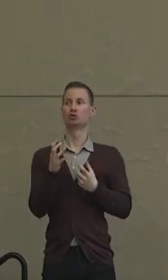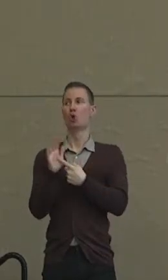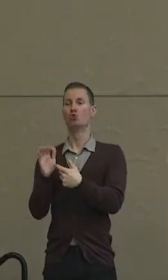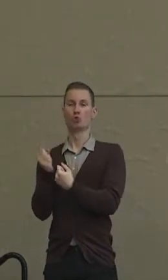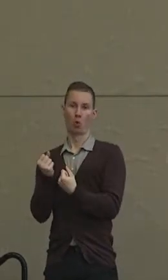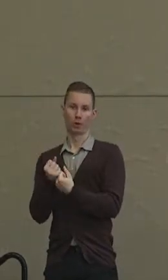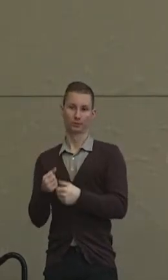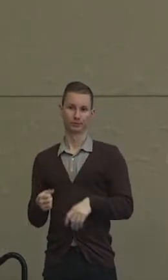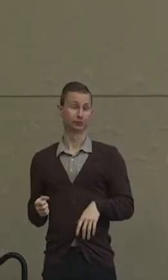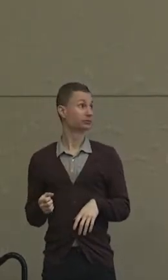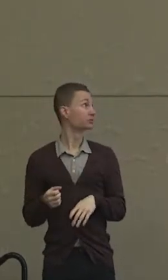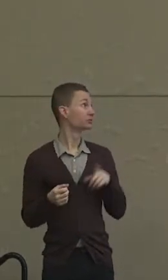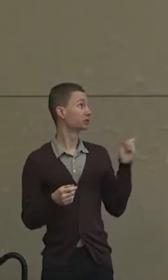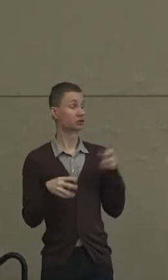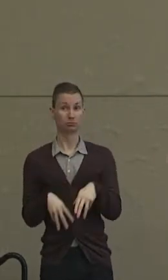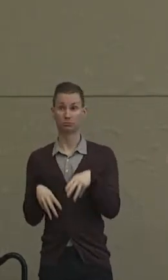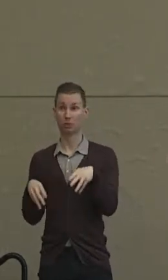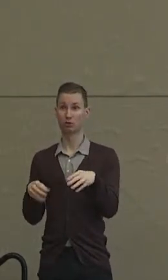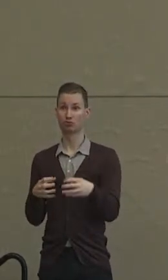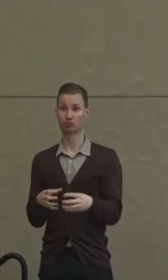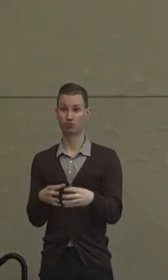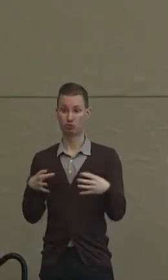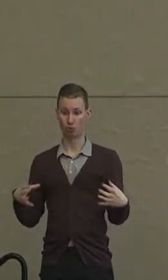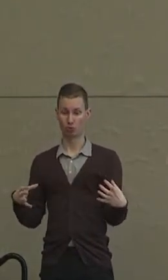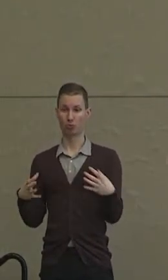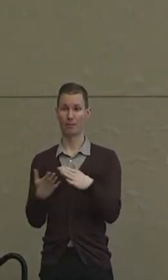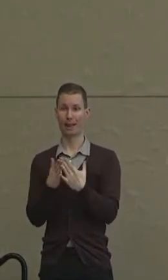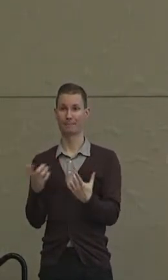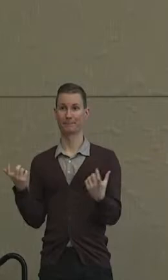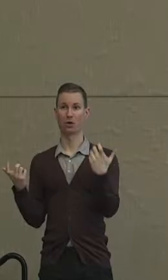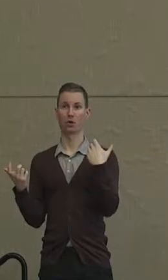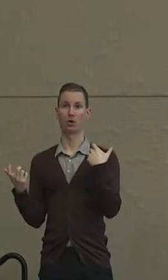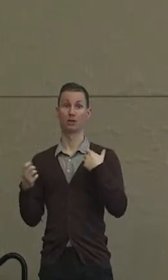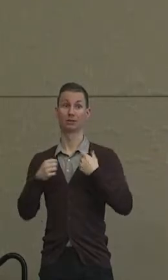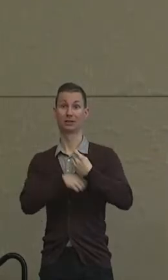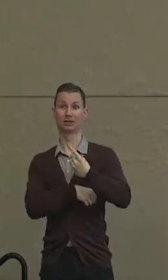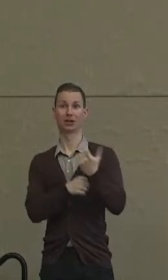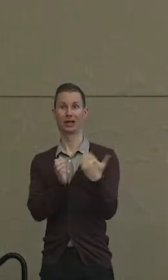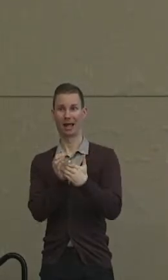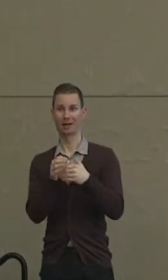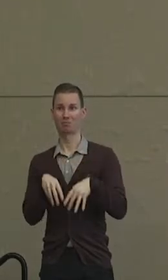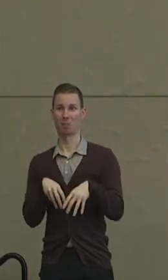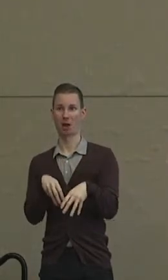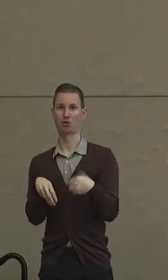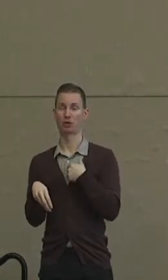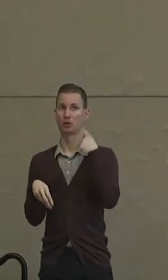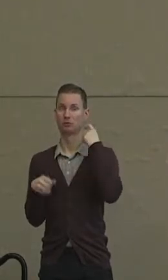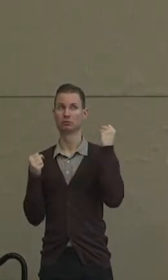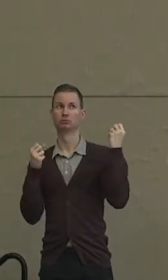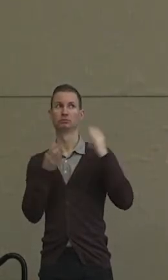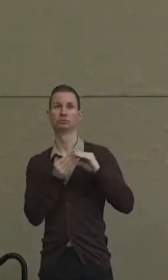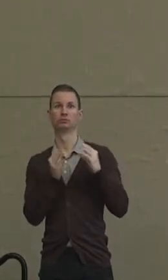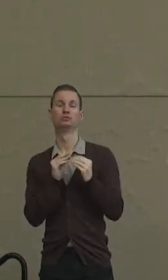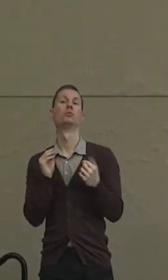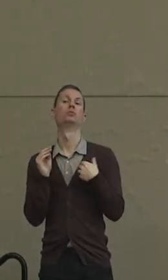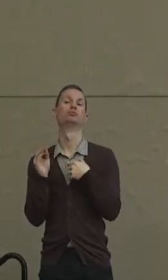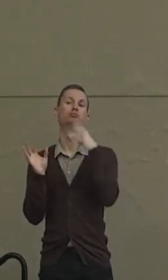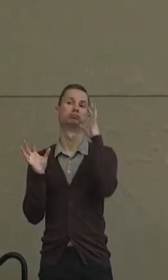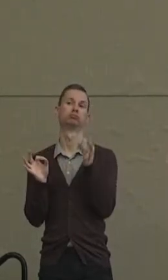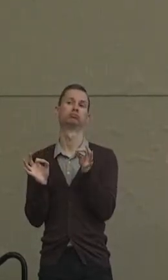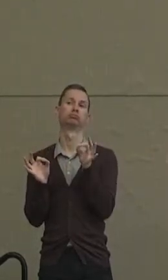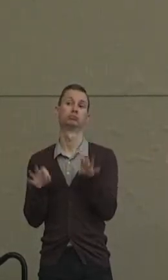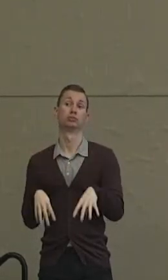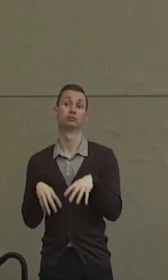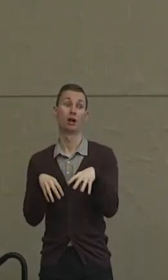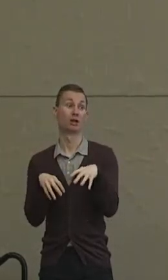then this march then became bigger. Like the next year, we decided to do this march because of the stories we heard. We decided to do this march instead